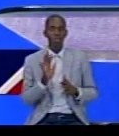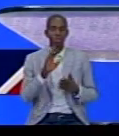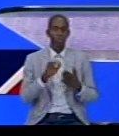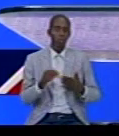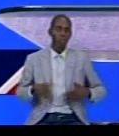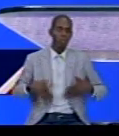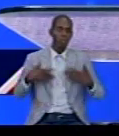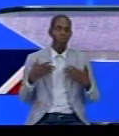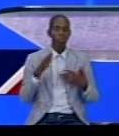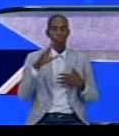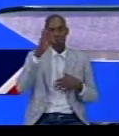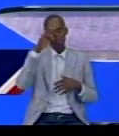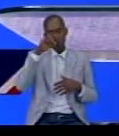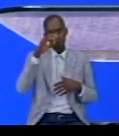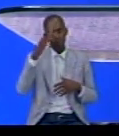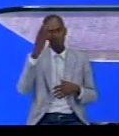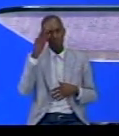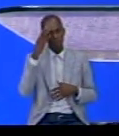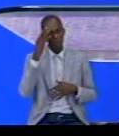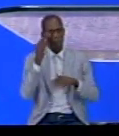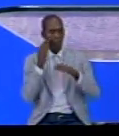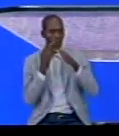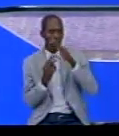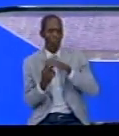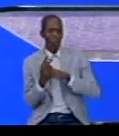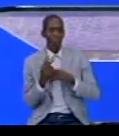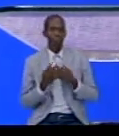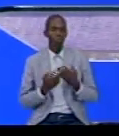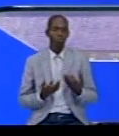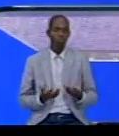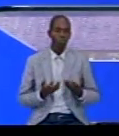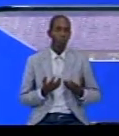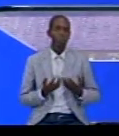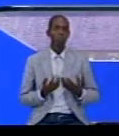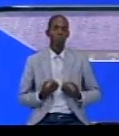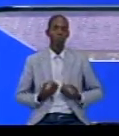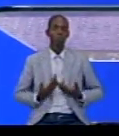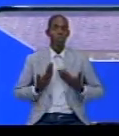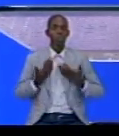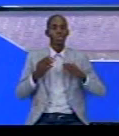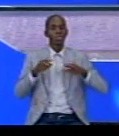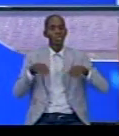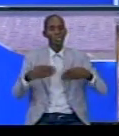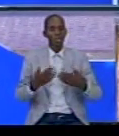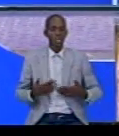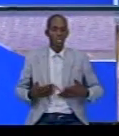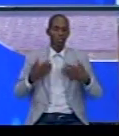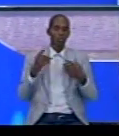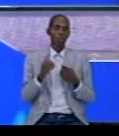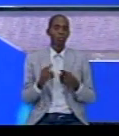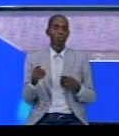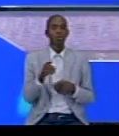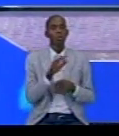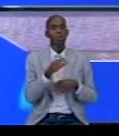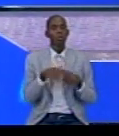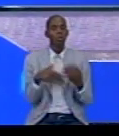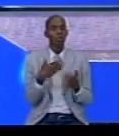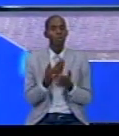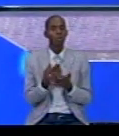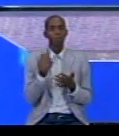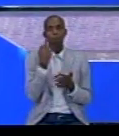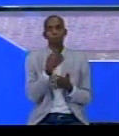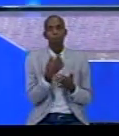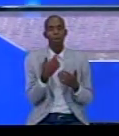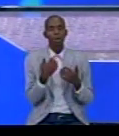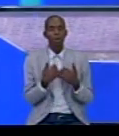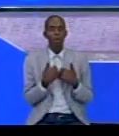knowledge, your wisdom, your vision, your passion brings life unto them. Those who are under the fear of death, and